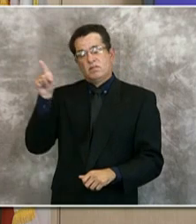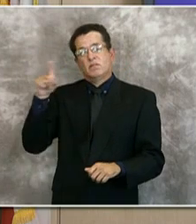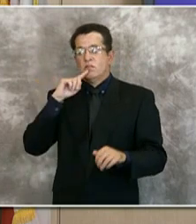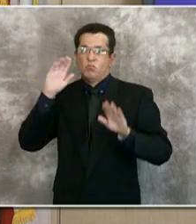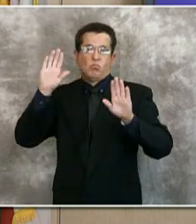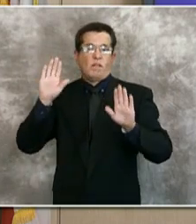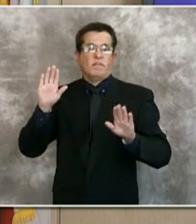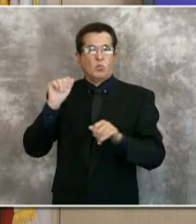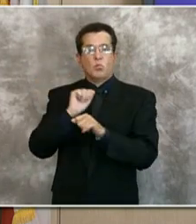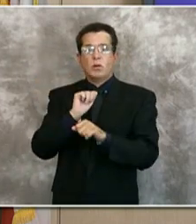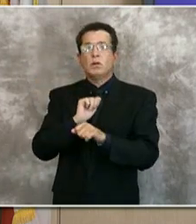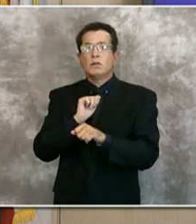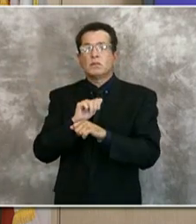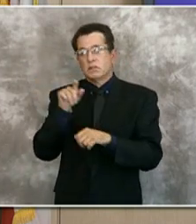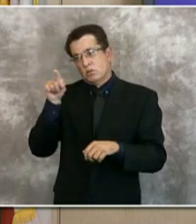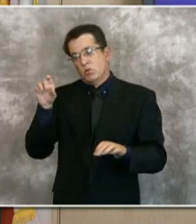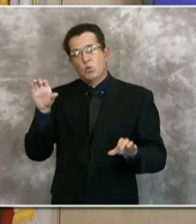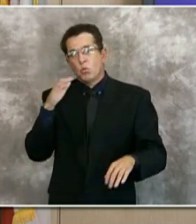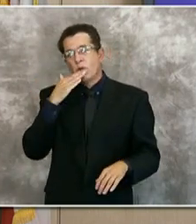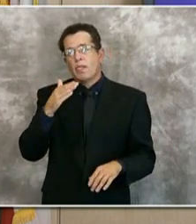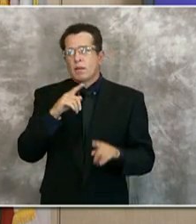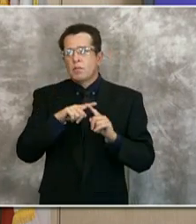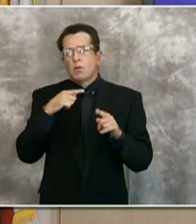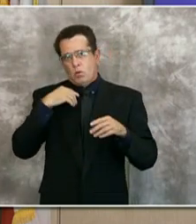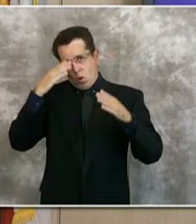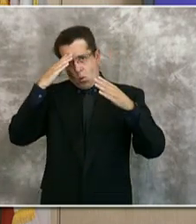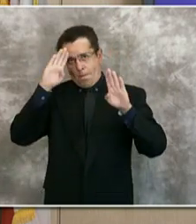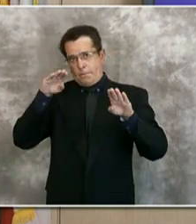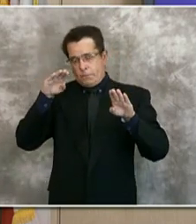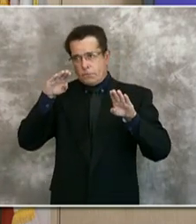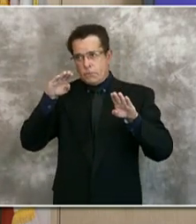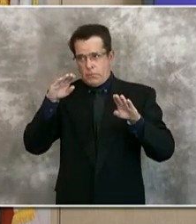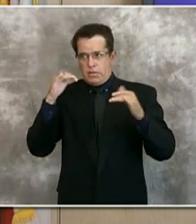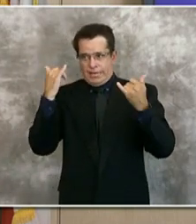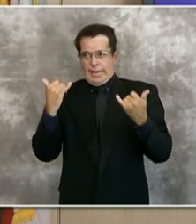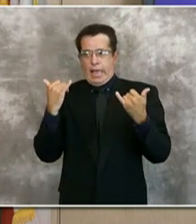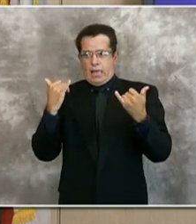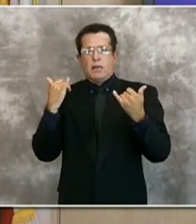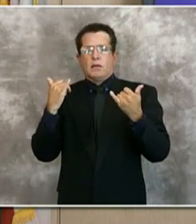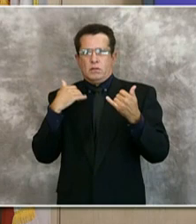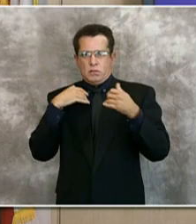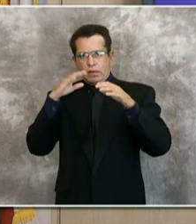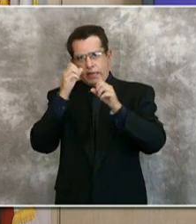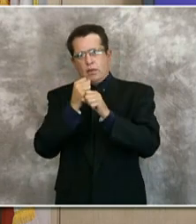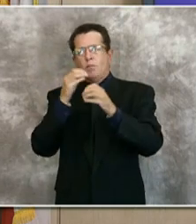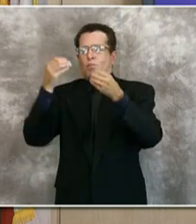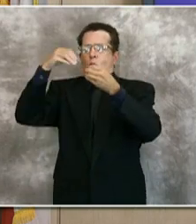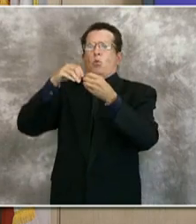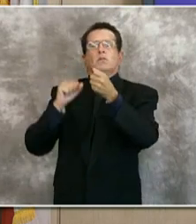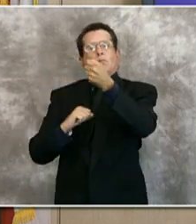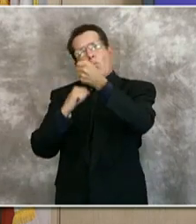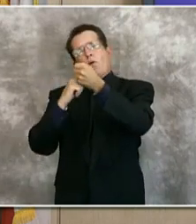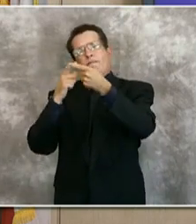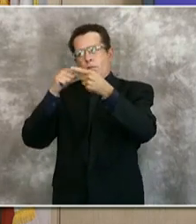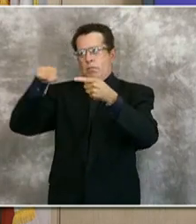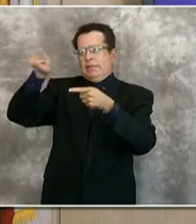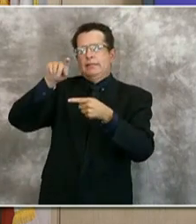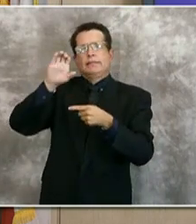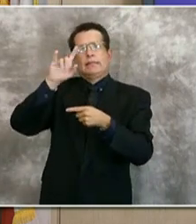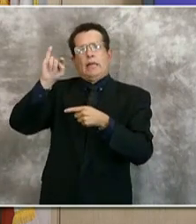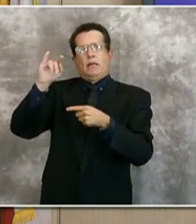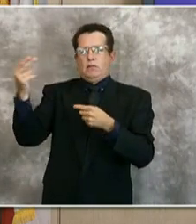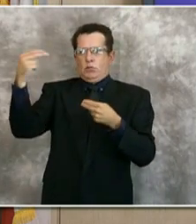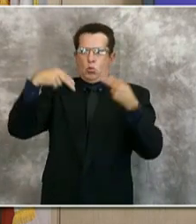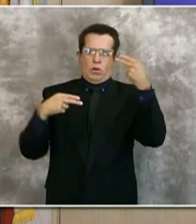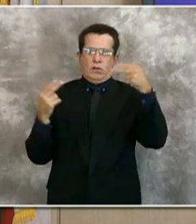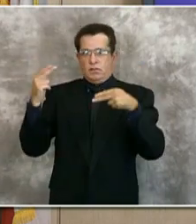tremendous job, but we hope to, again, after today, solicit the support and cooperation of the cities in dealing